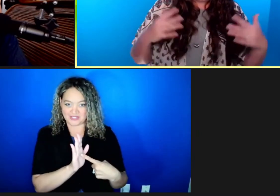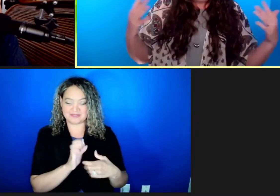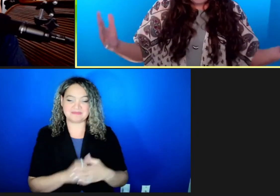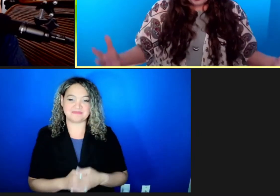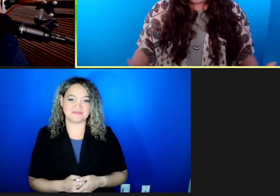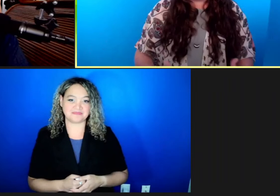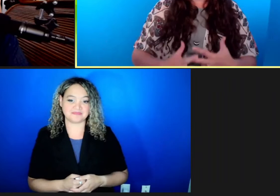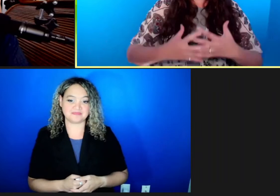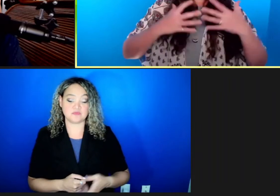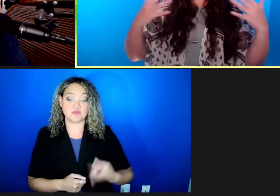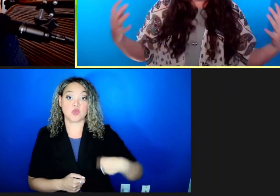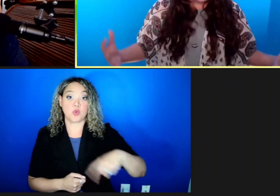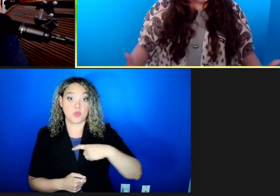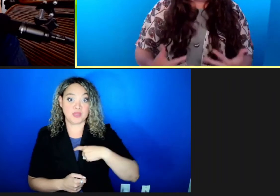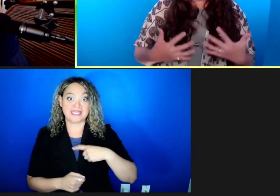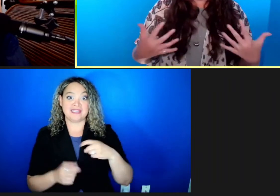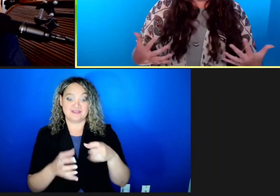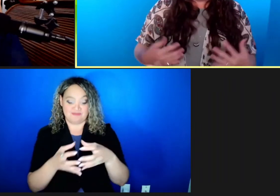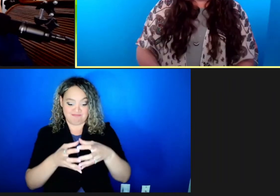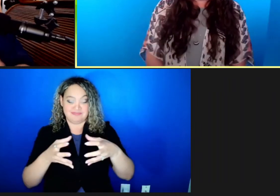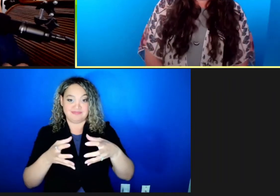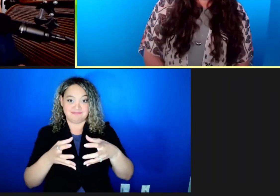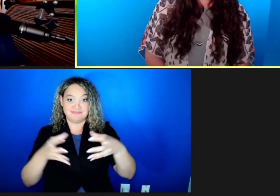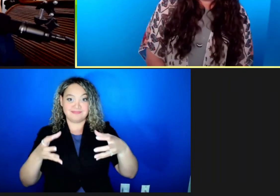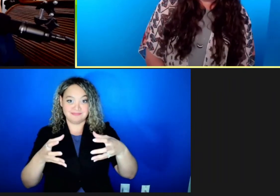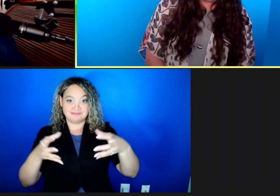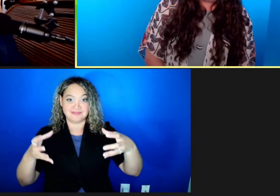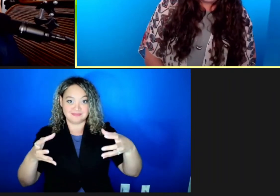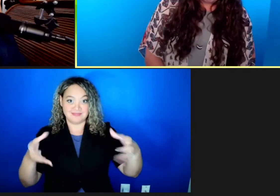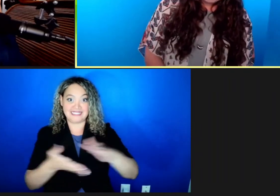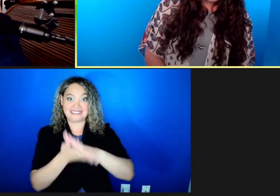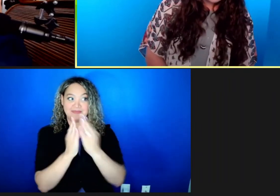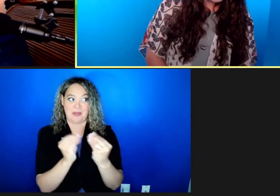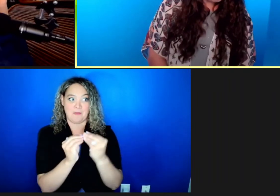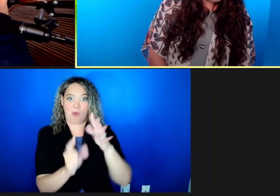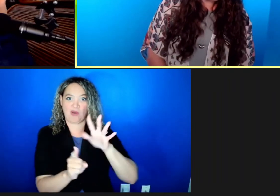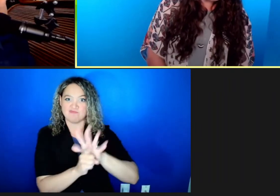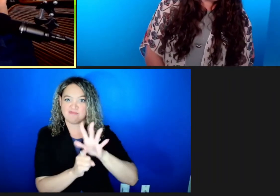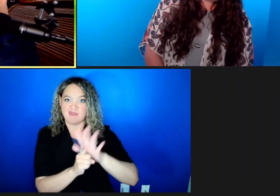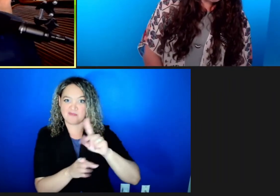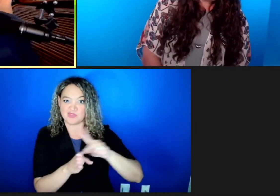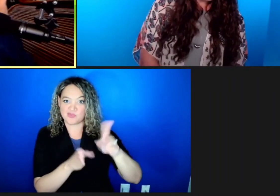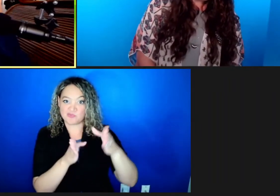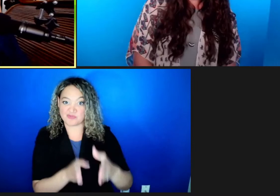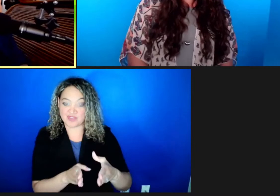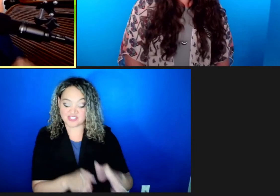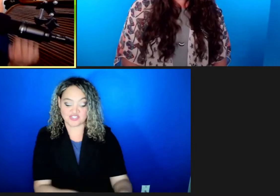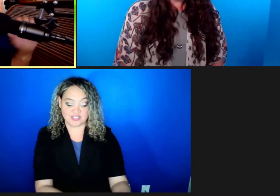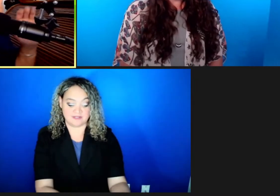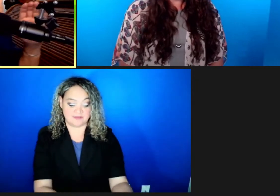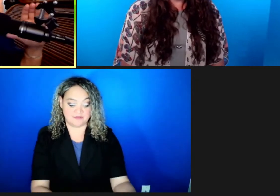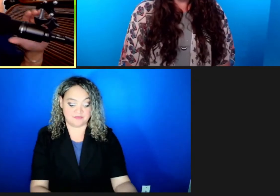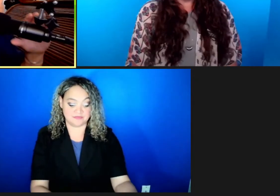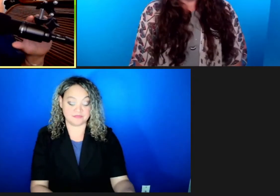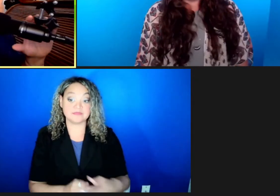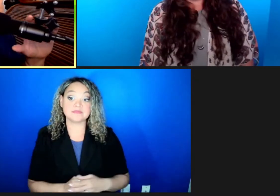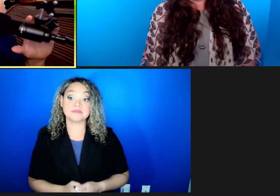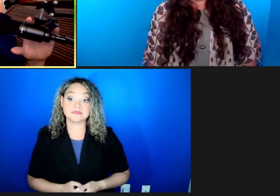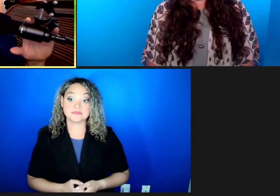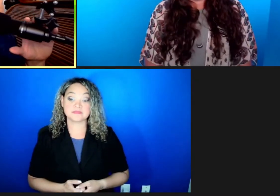then we've kind of grown in popularity since that happened. But actually, before